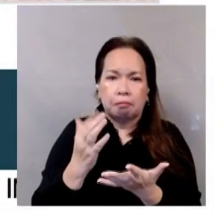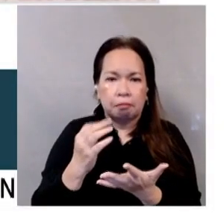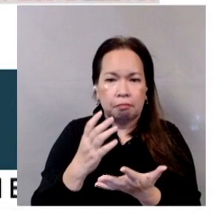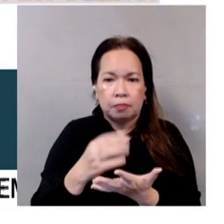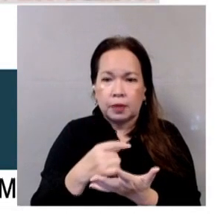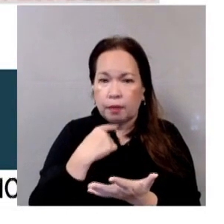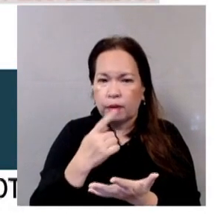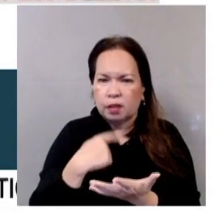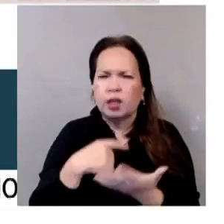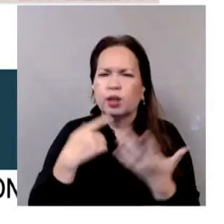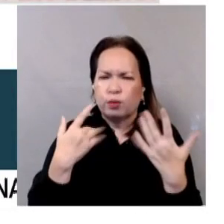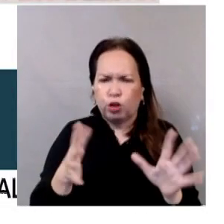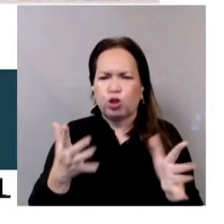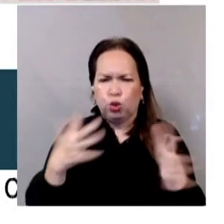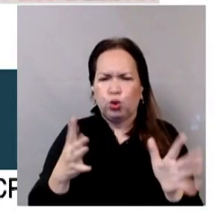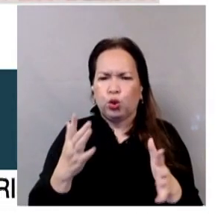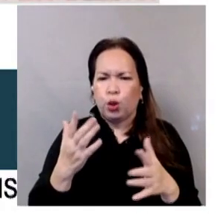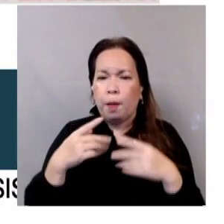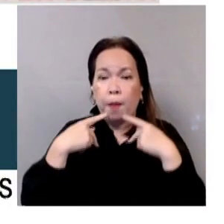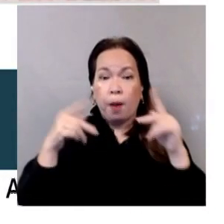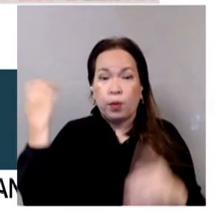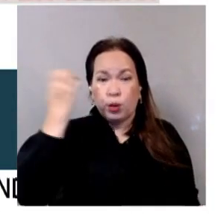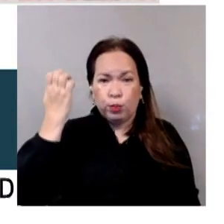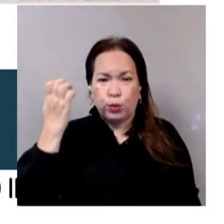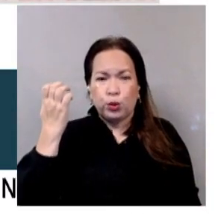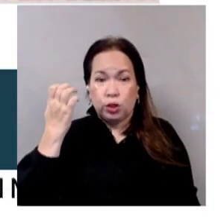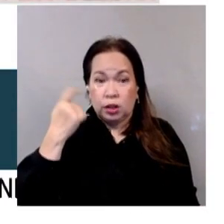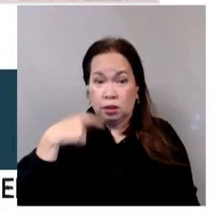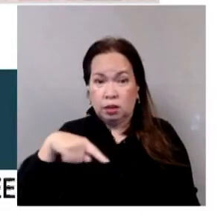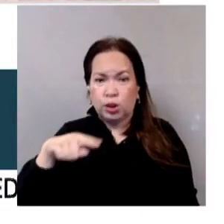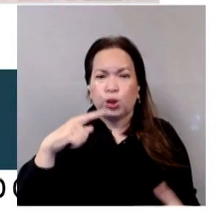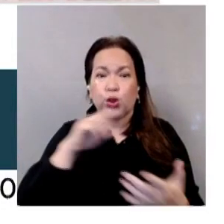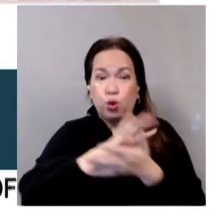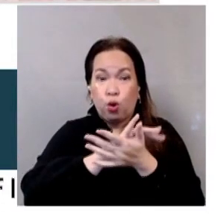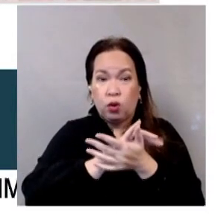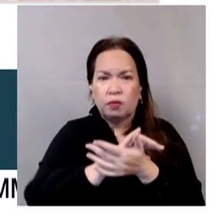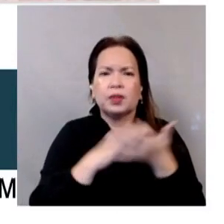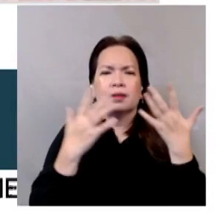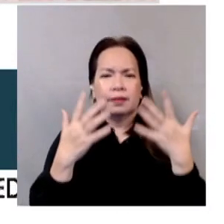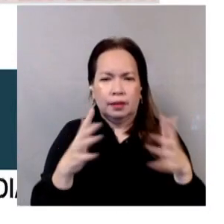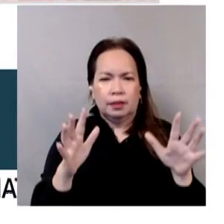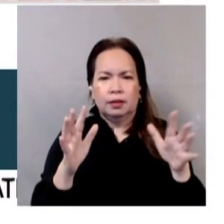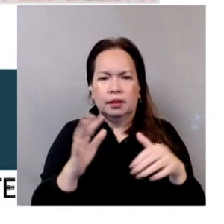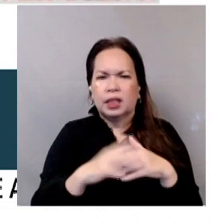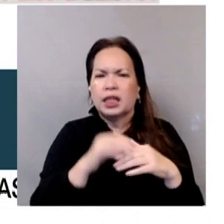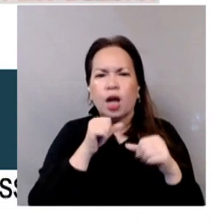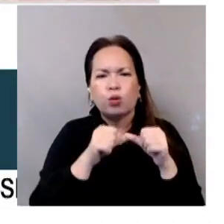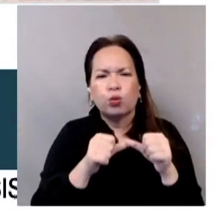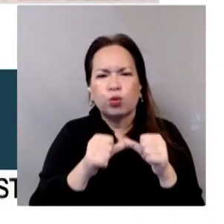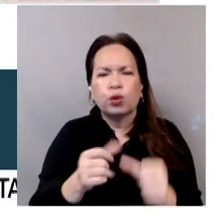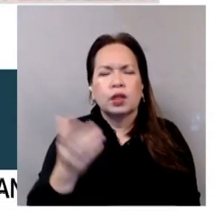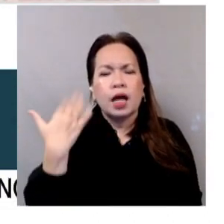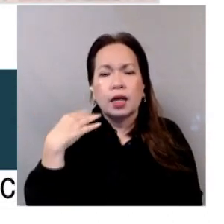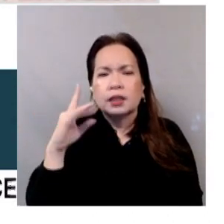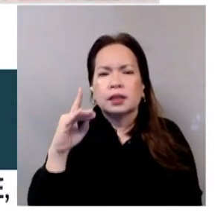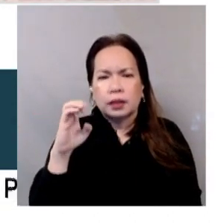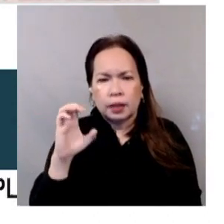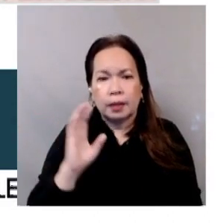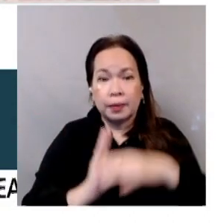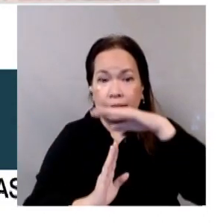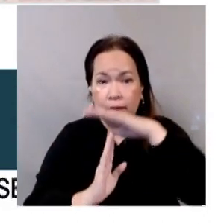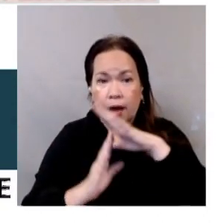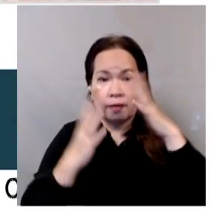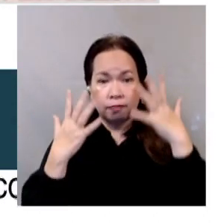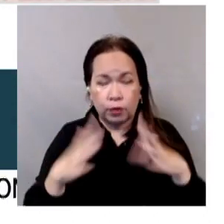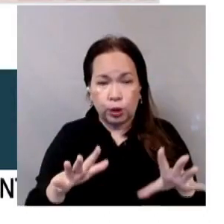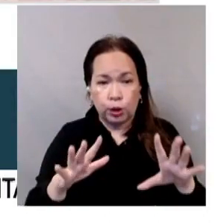Na-lift na kasi siya. Kasi di ba yung public health emergency natin wasn't extended noong December. It was basically